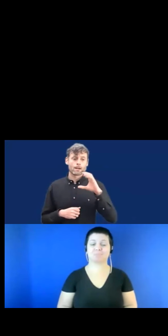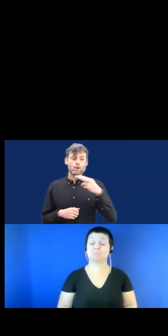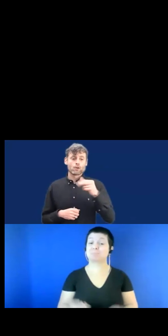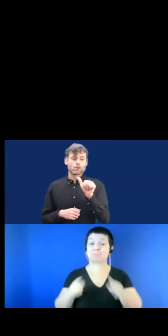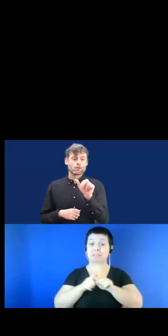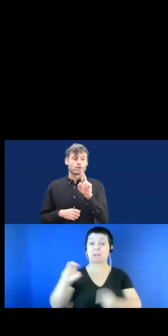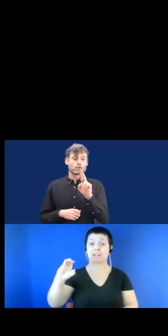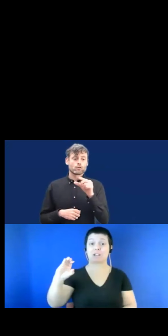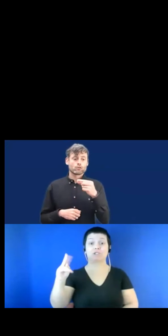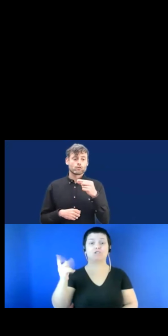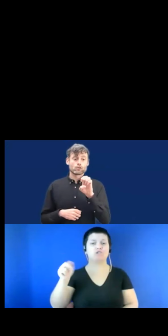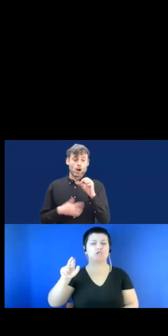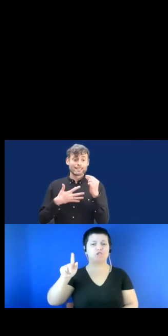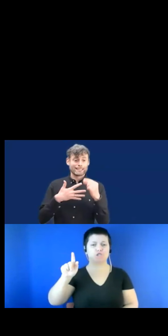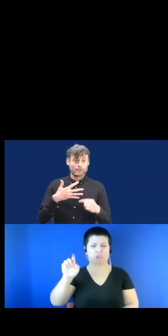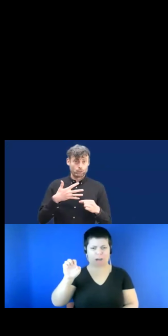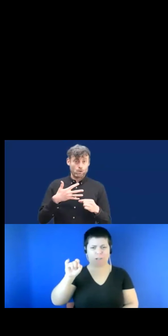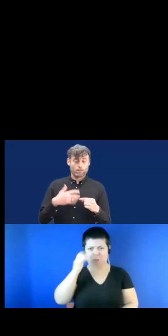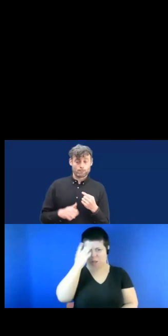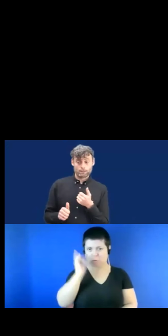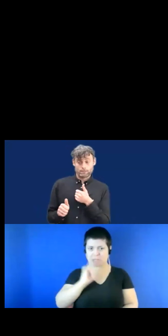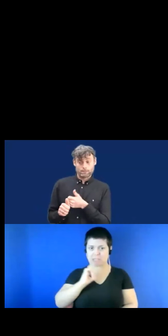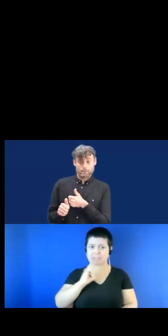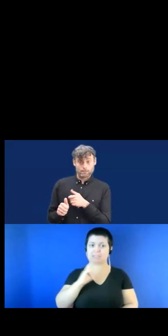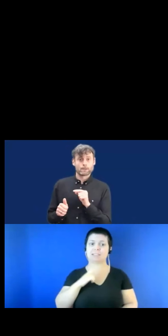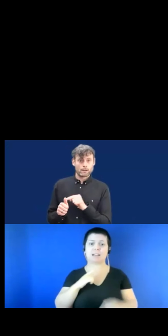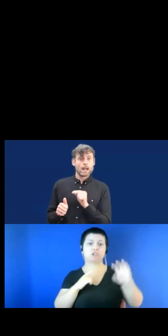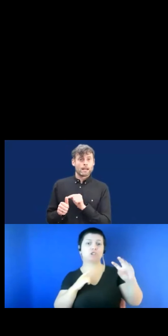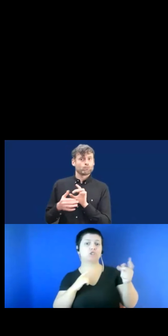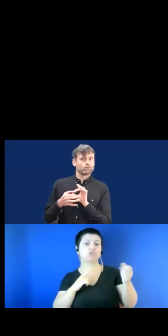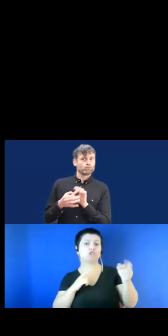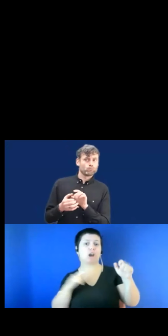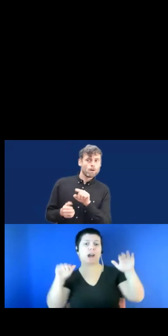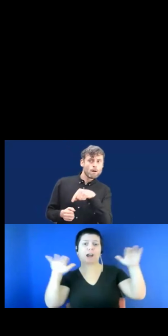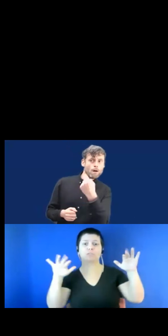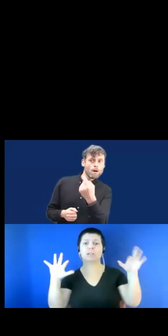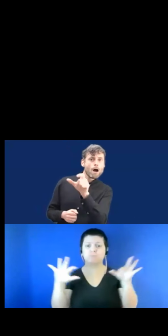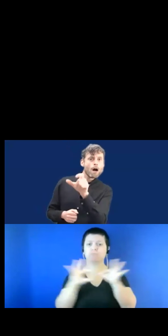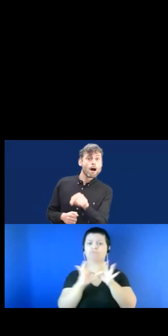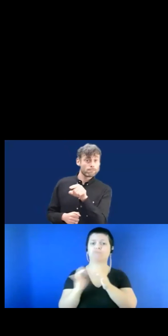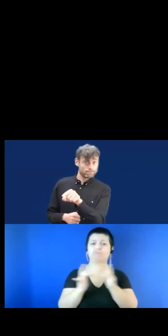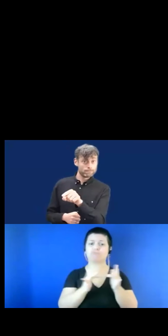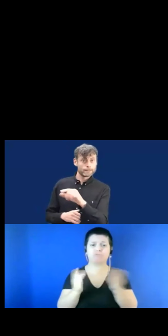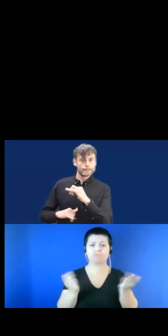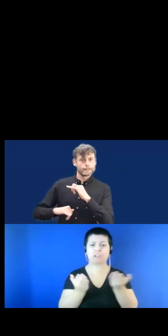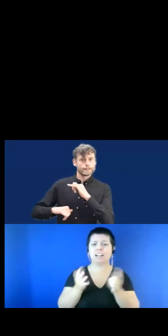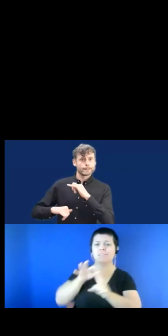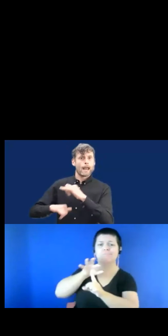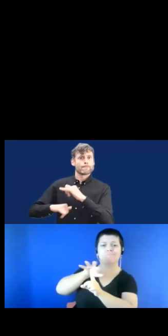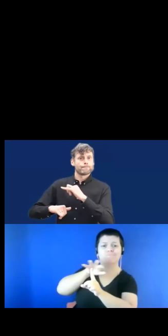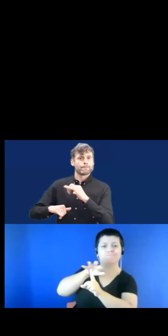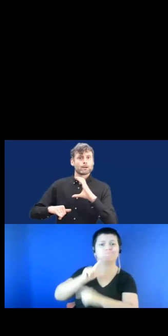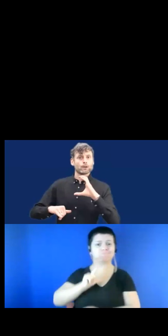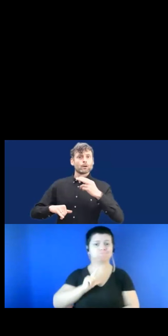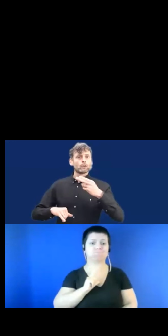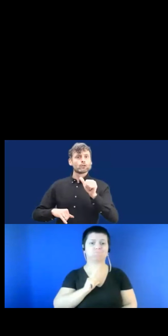to one other young adult with George syndrome, which influenced him very deeply. But